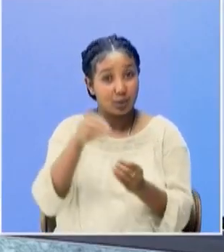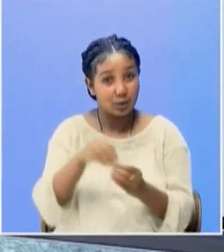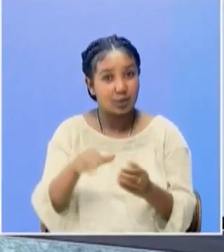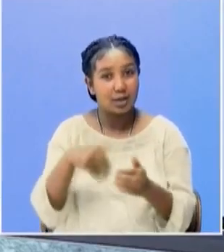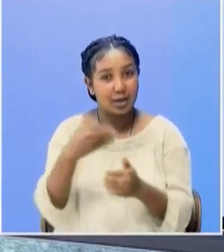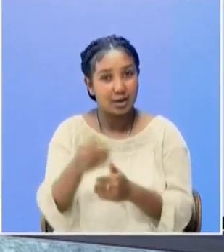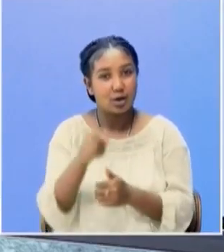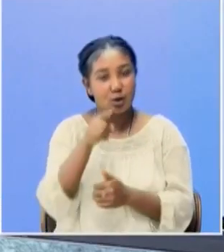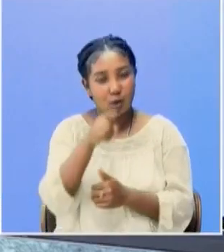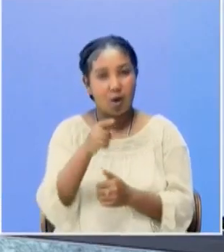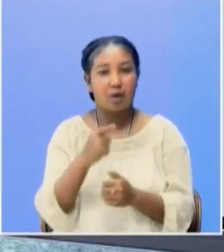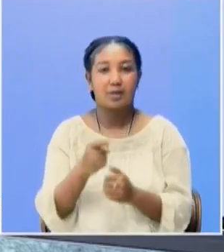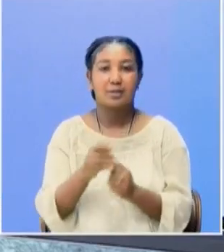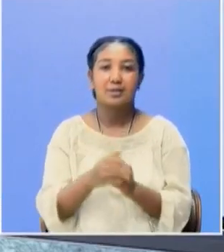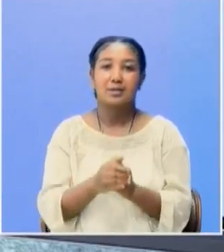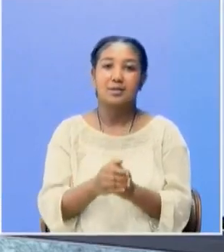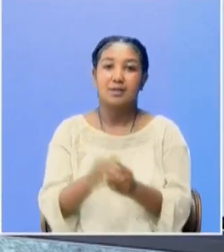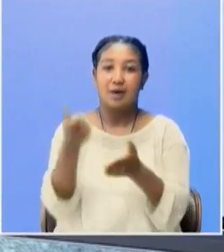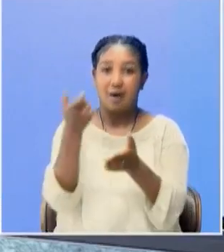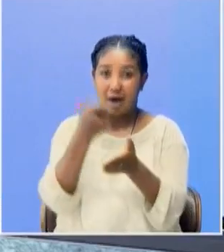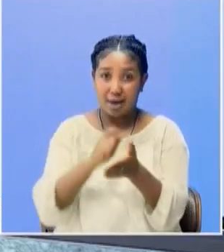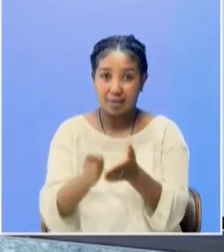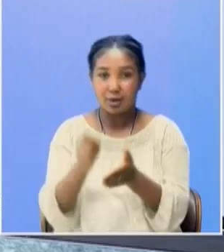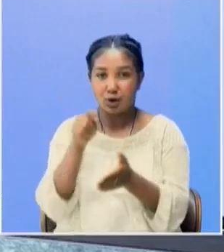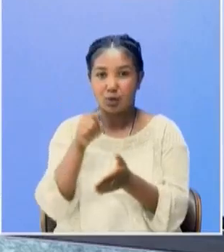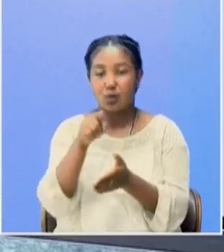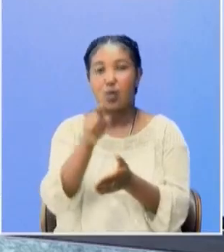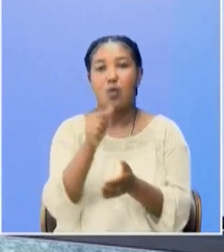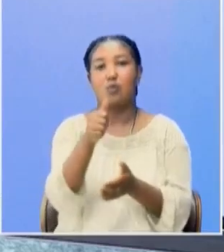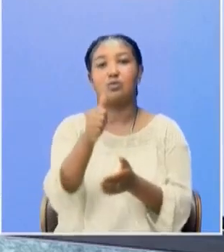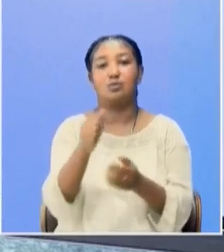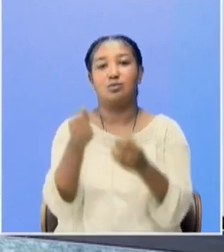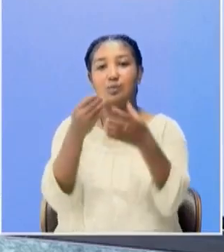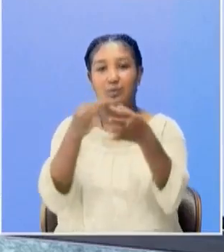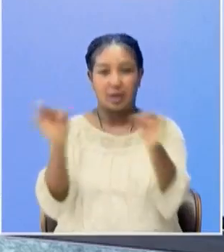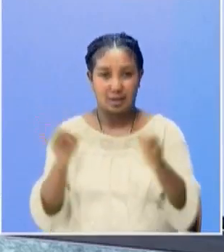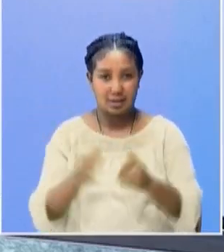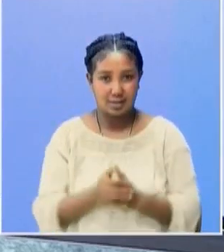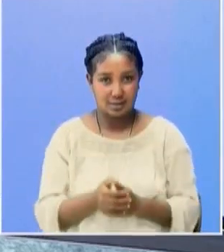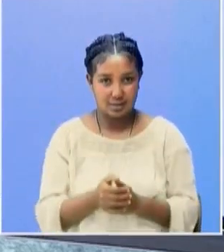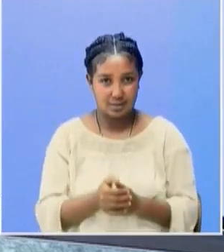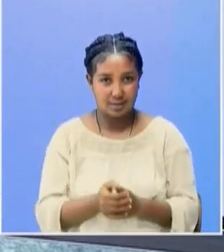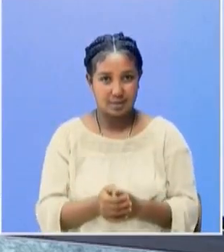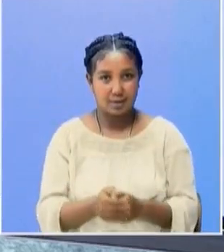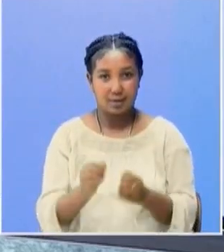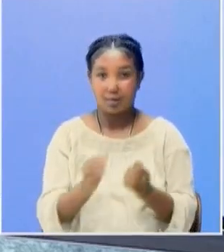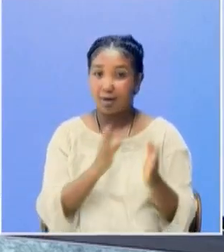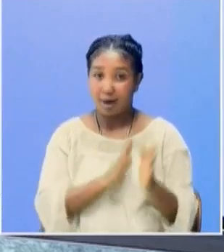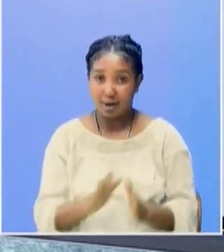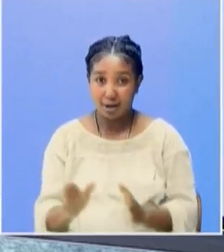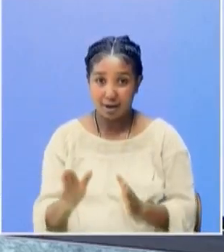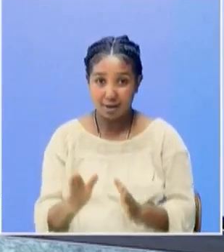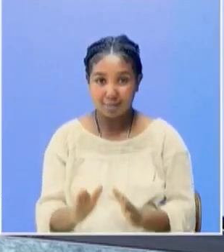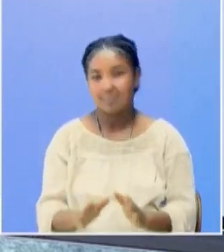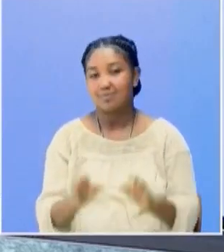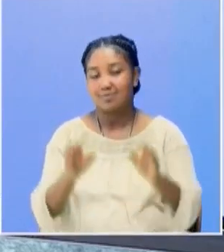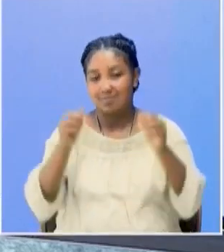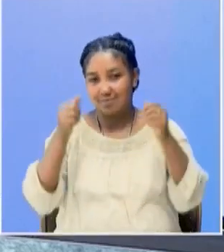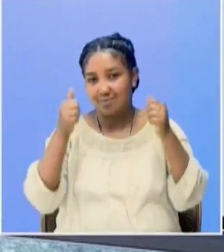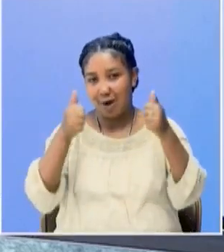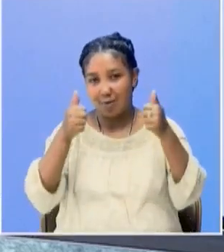then you are going to write your own sentence. Ready?